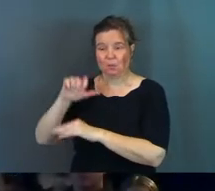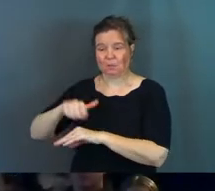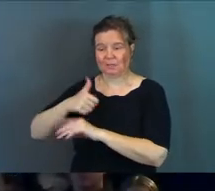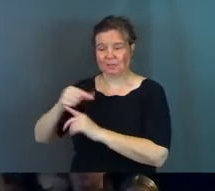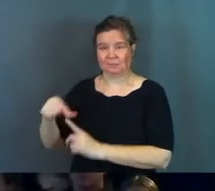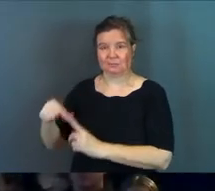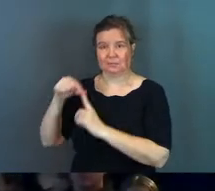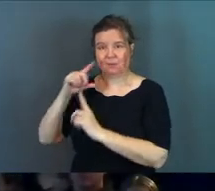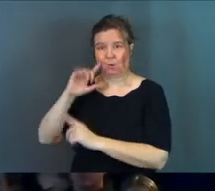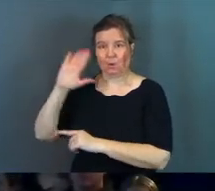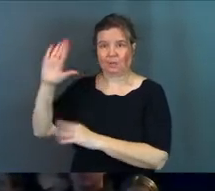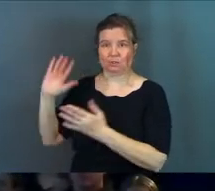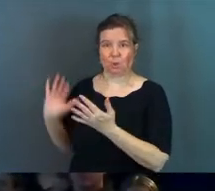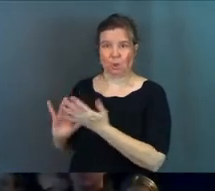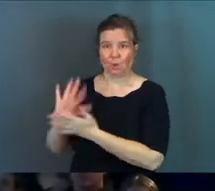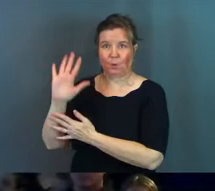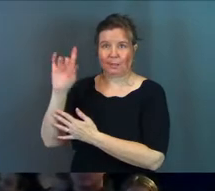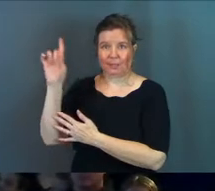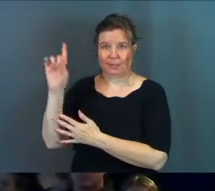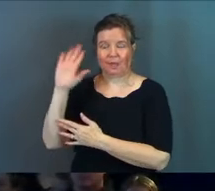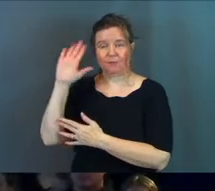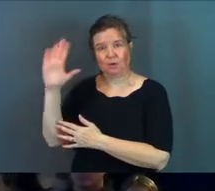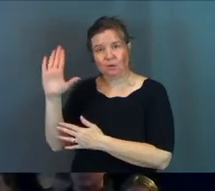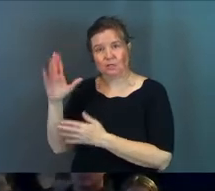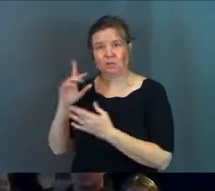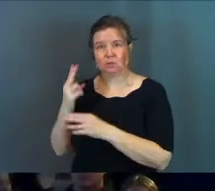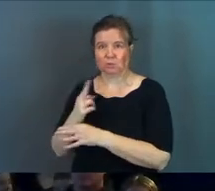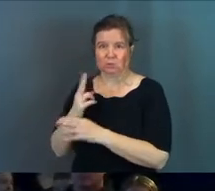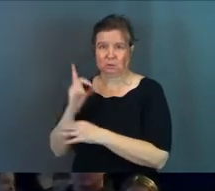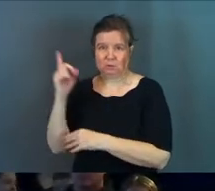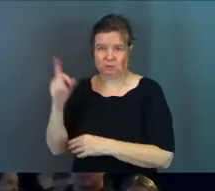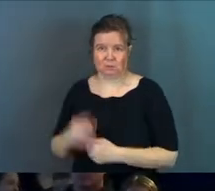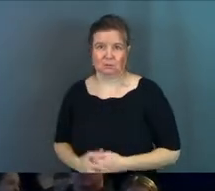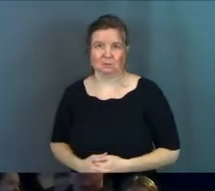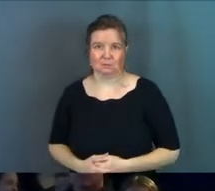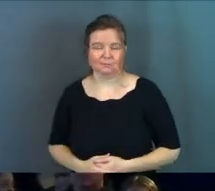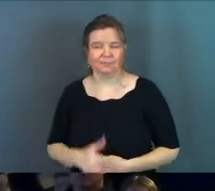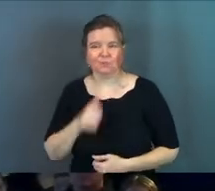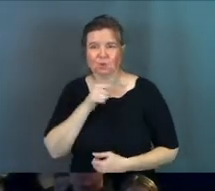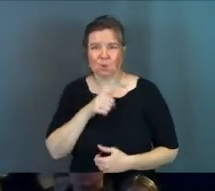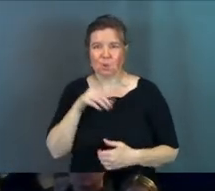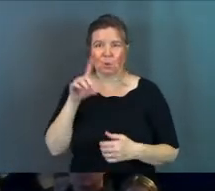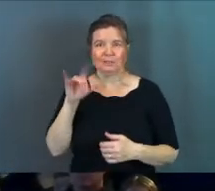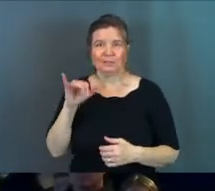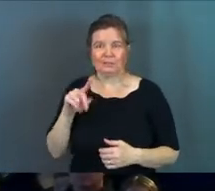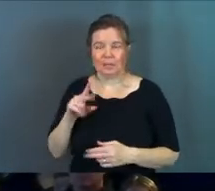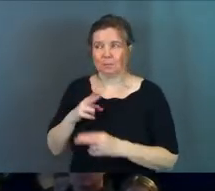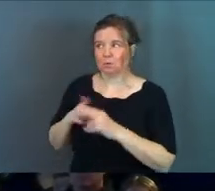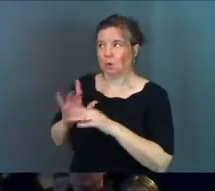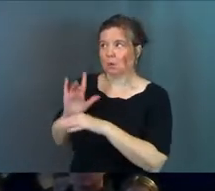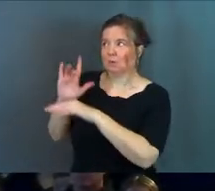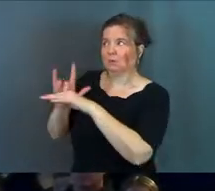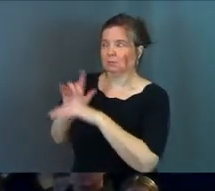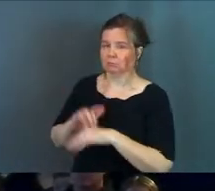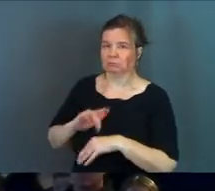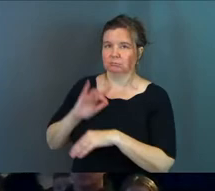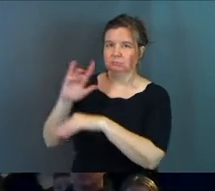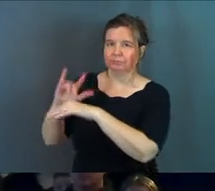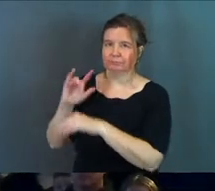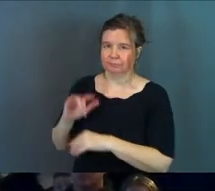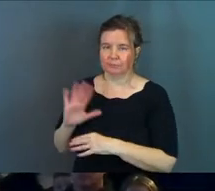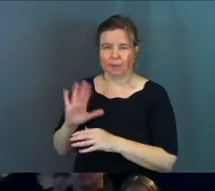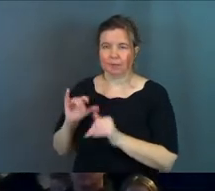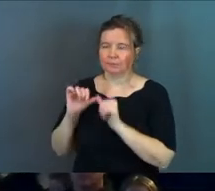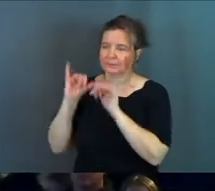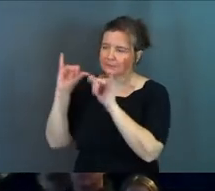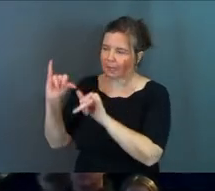aside for his glory and for his use. Don't dip. You got to dwell richly